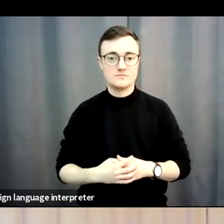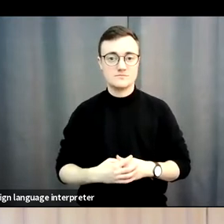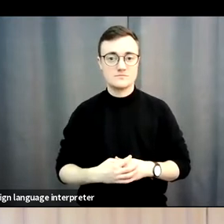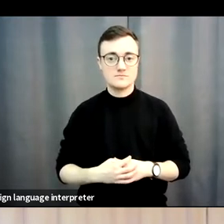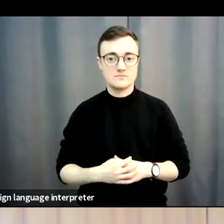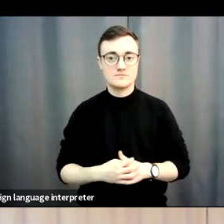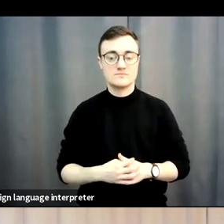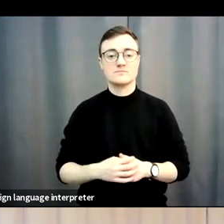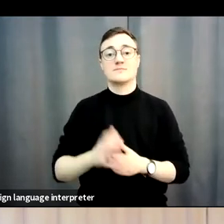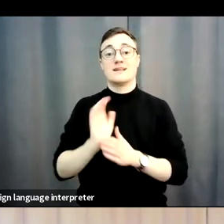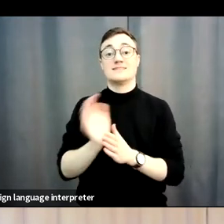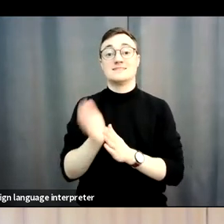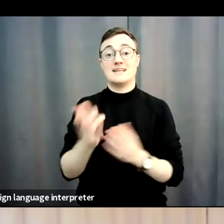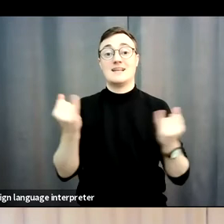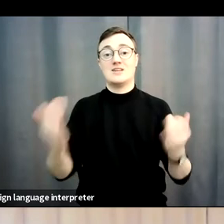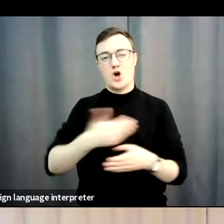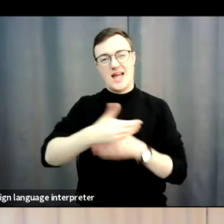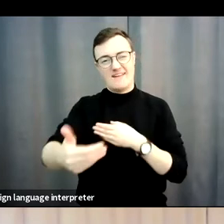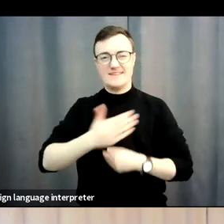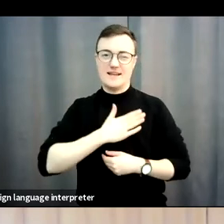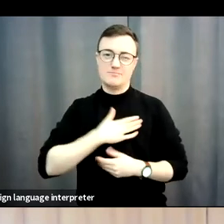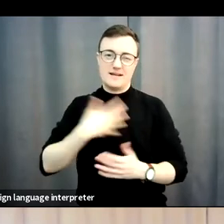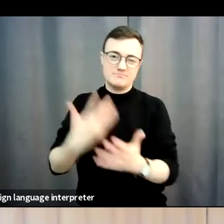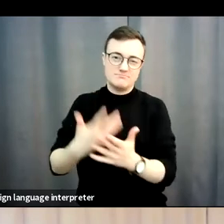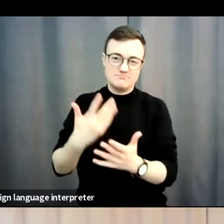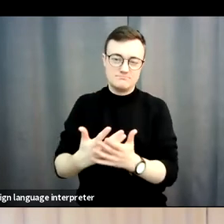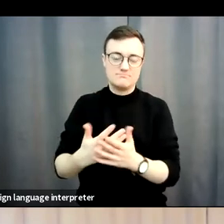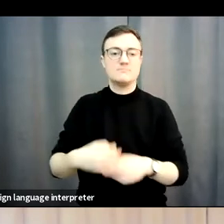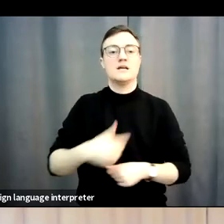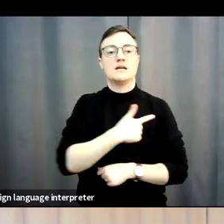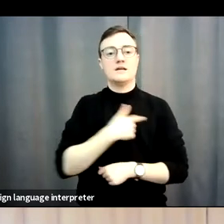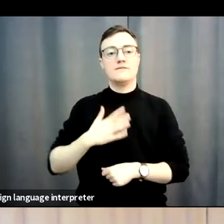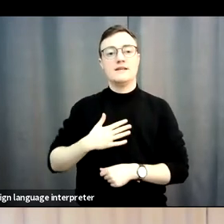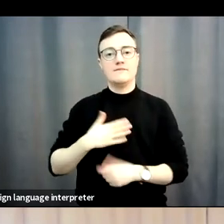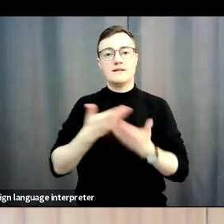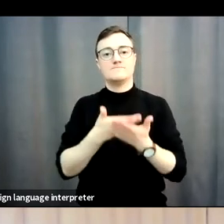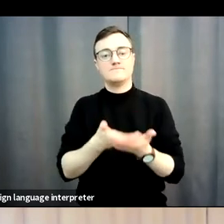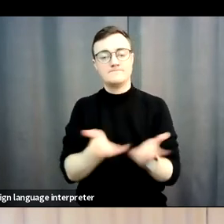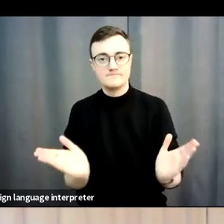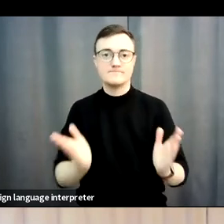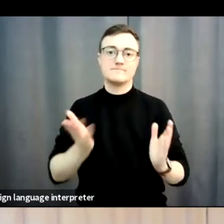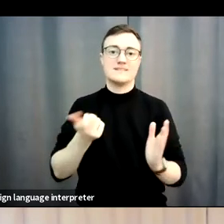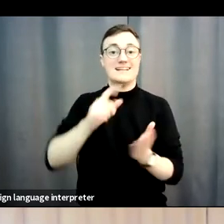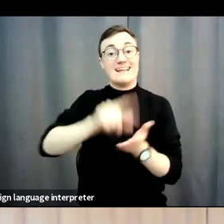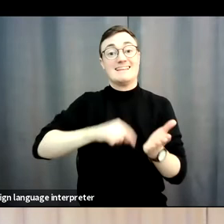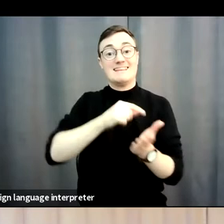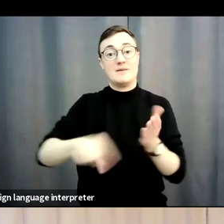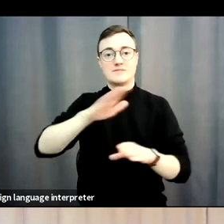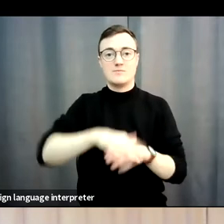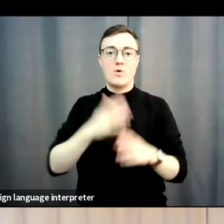Later today, after my speak, we offer insight into some of the best practices that is described in the